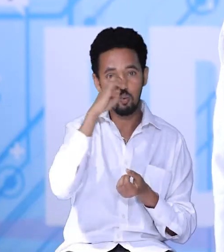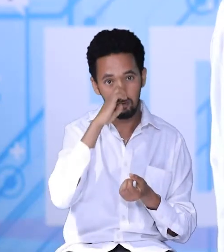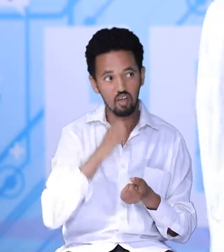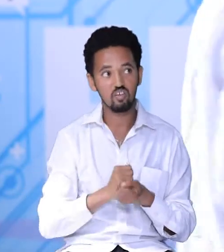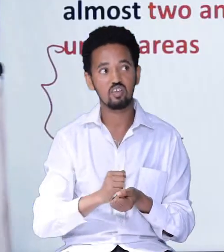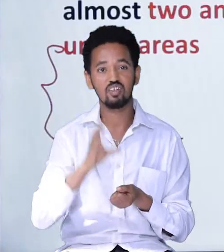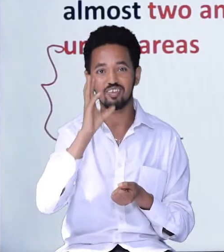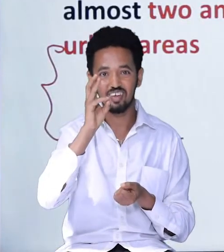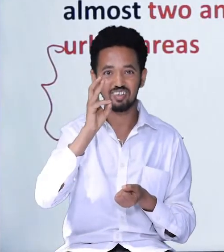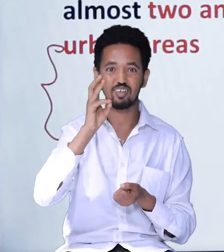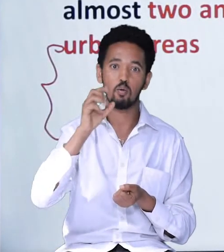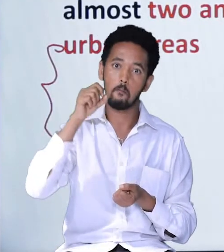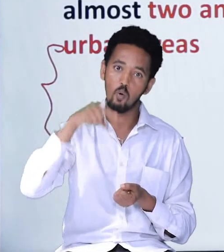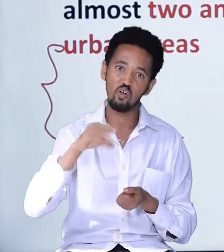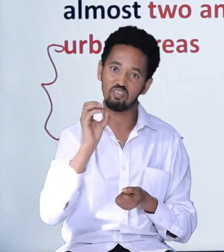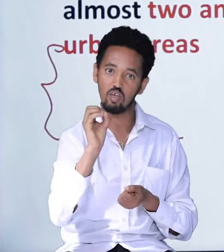6.0.